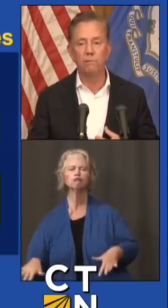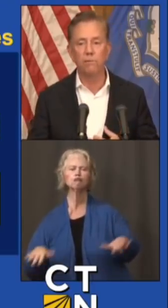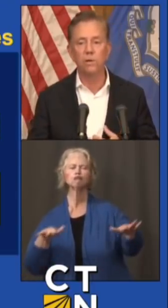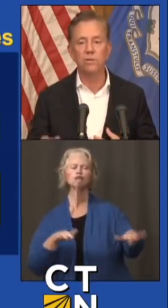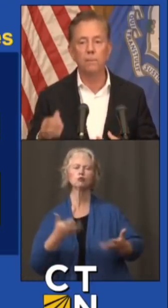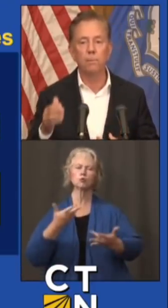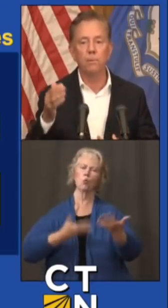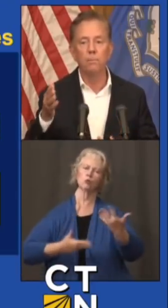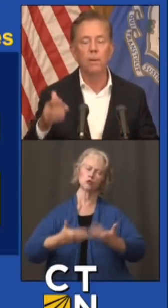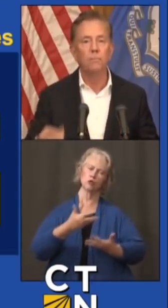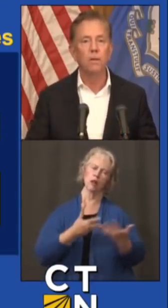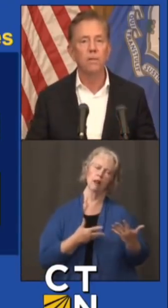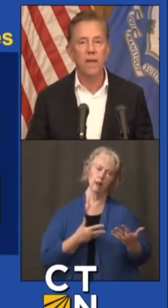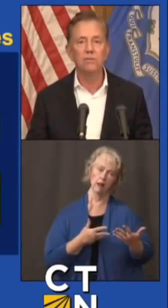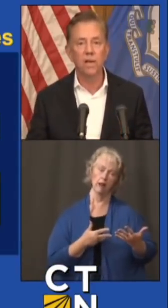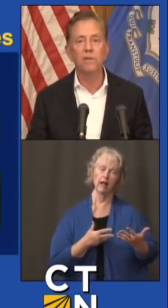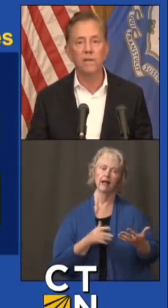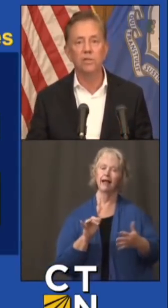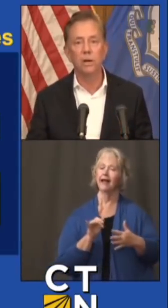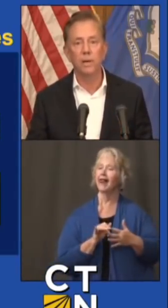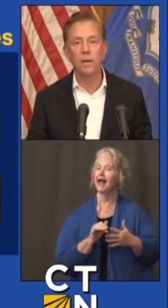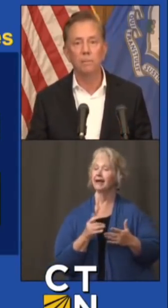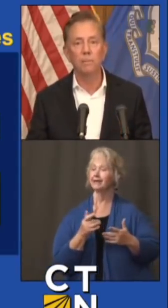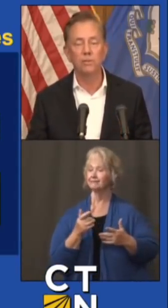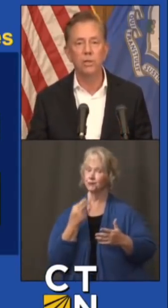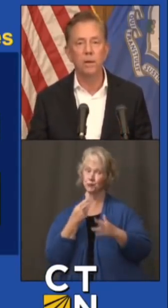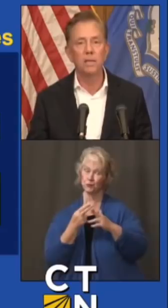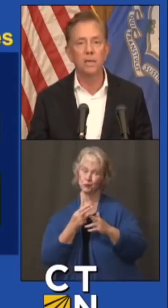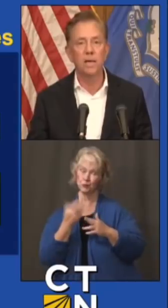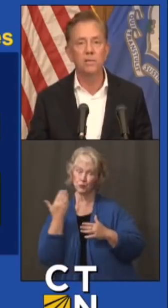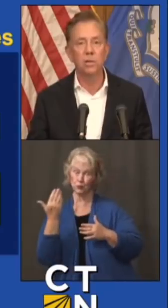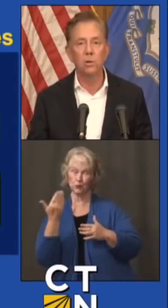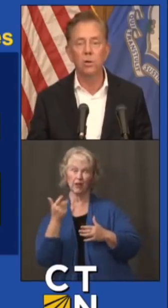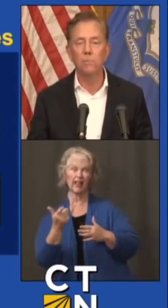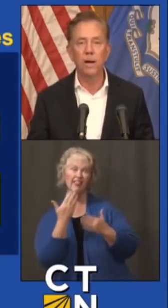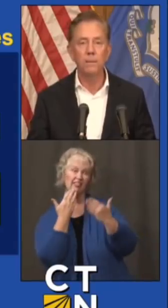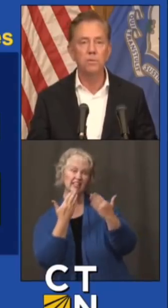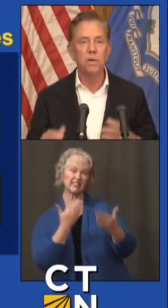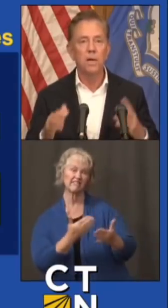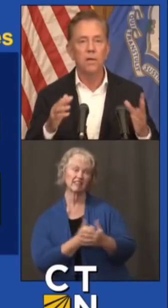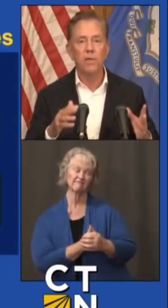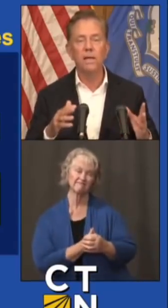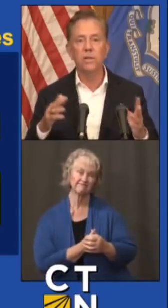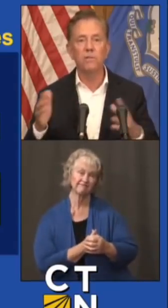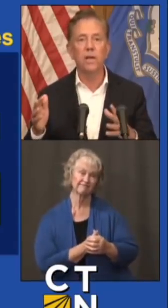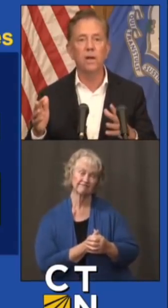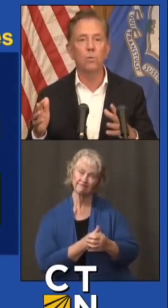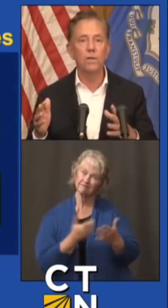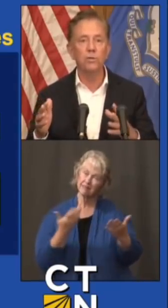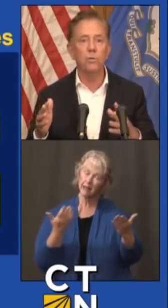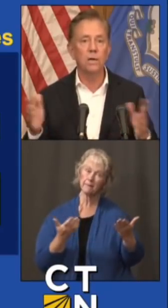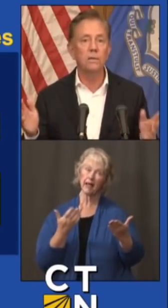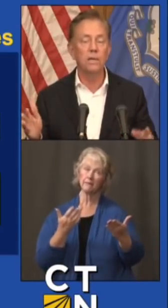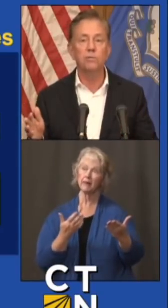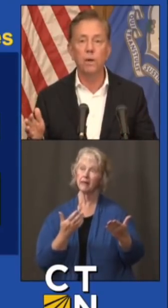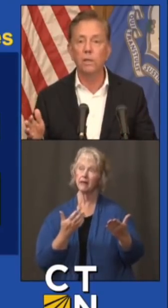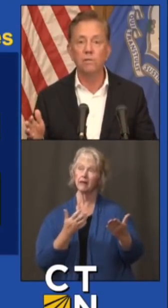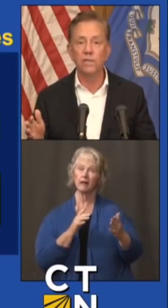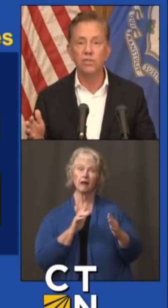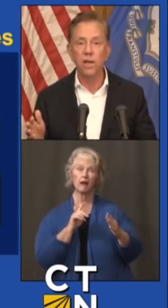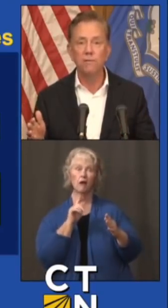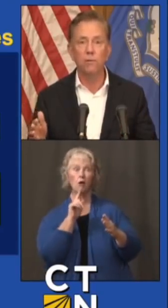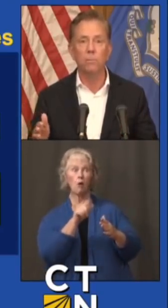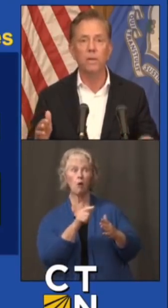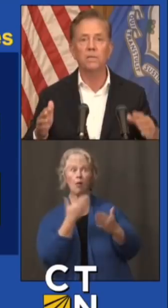gathering. For example, Thanksgiving is coming up, and she made the case that, look, perhaps Thanksgiving at a restaurant is